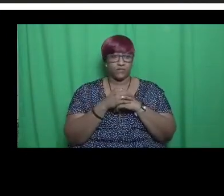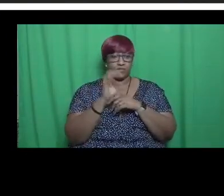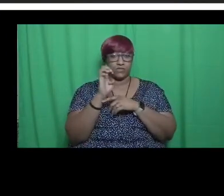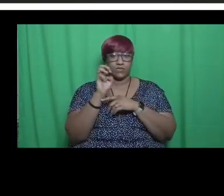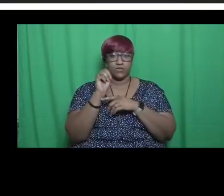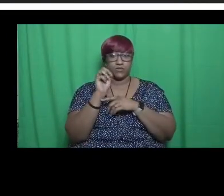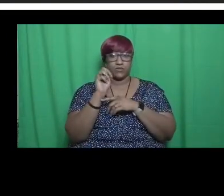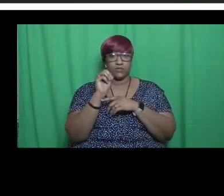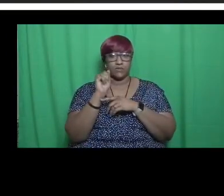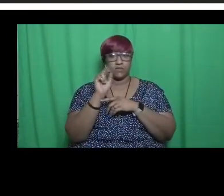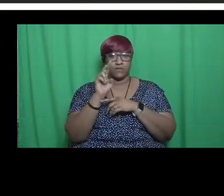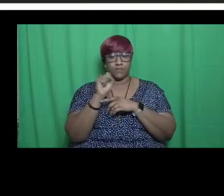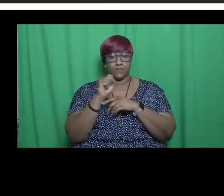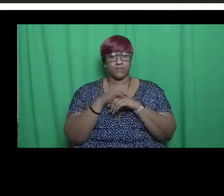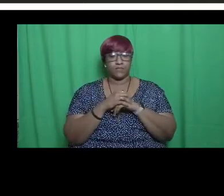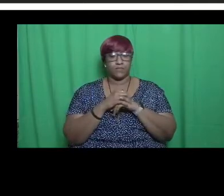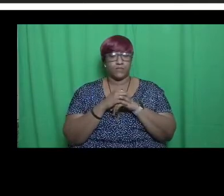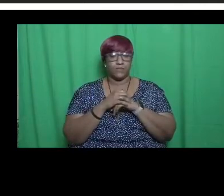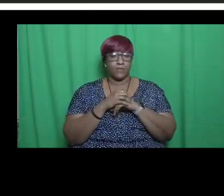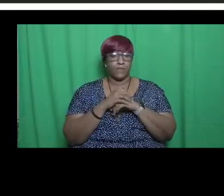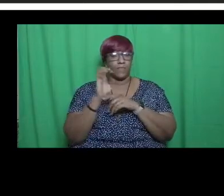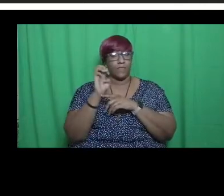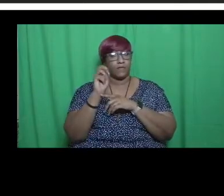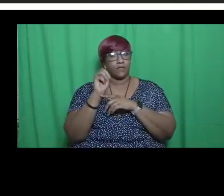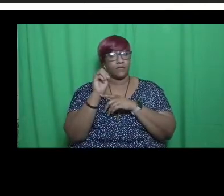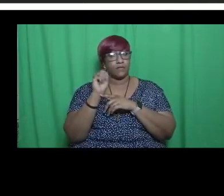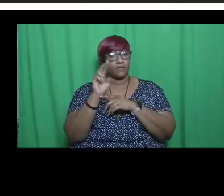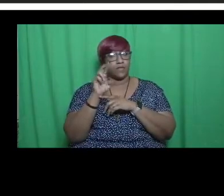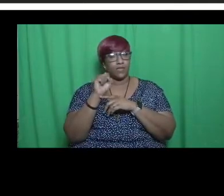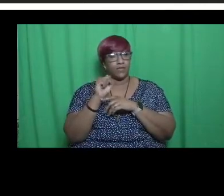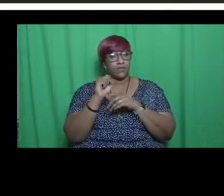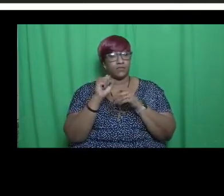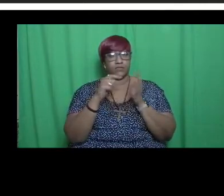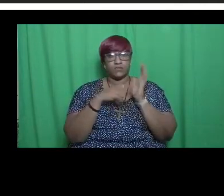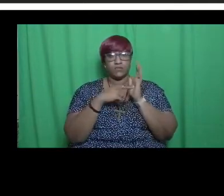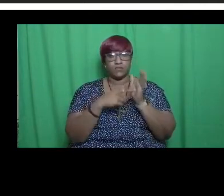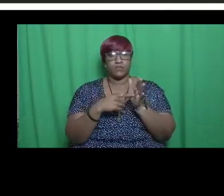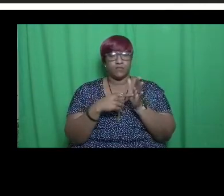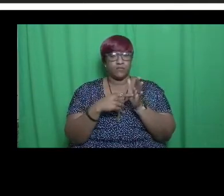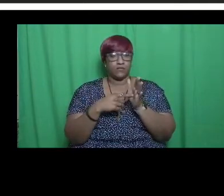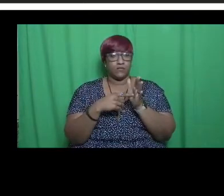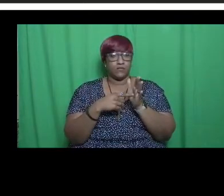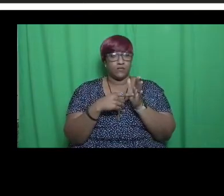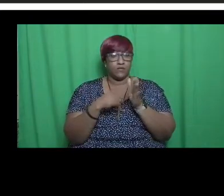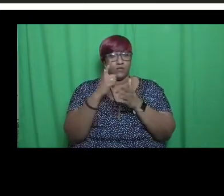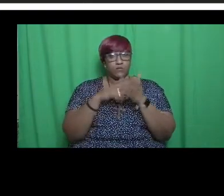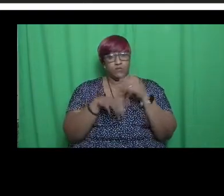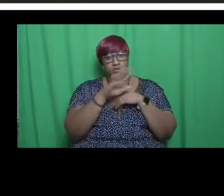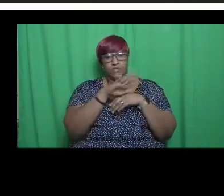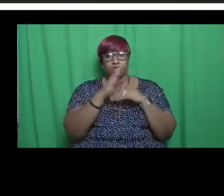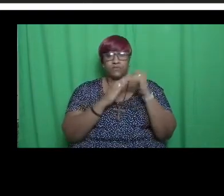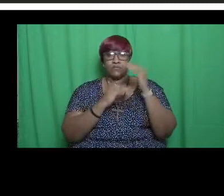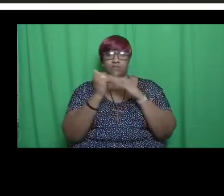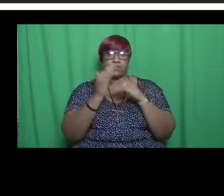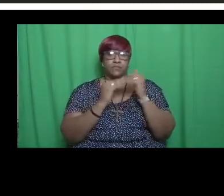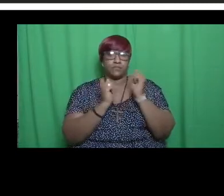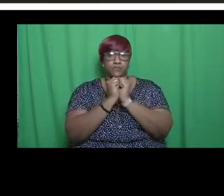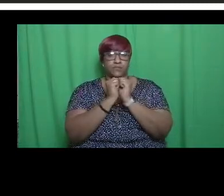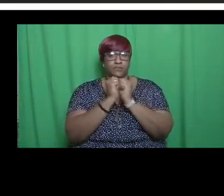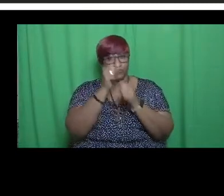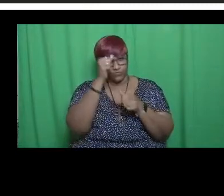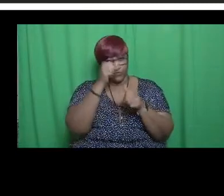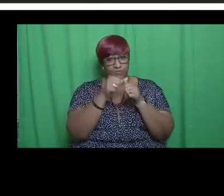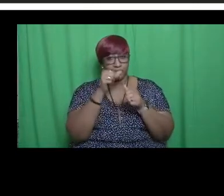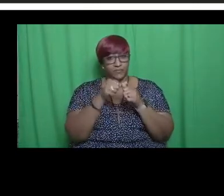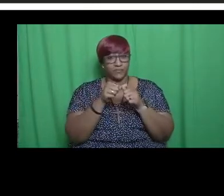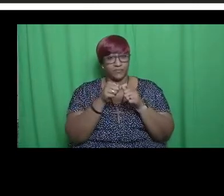Emmaus, and Emmaus, in a sense, represents what they were comfortable with. Yeah. Remember, they